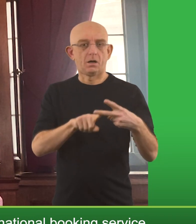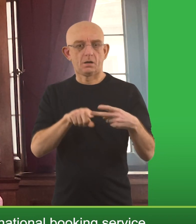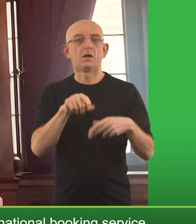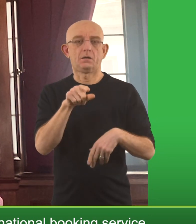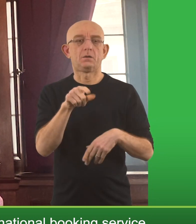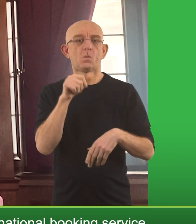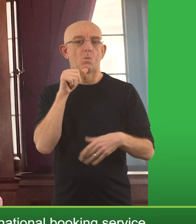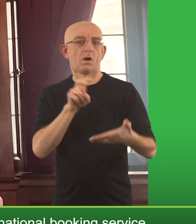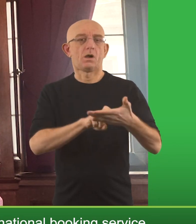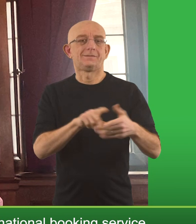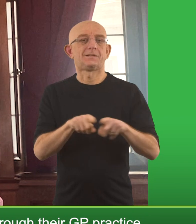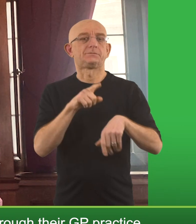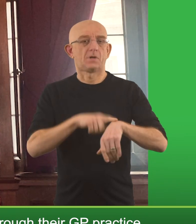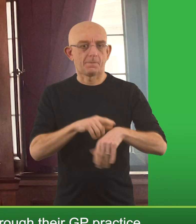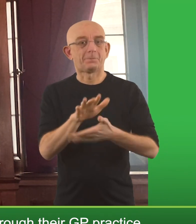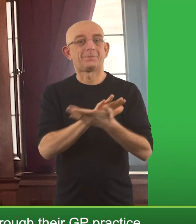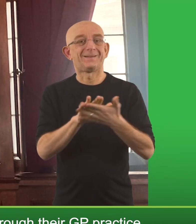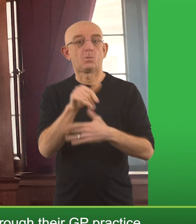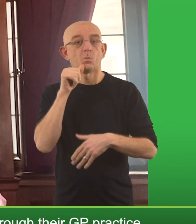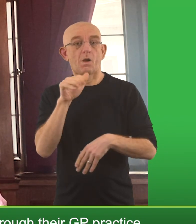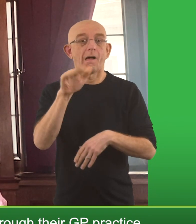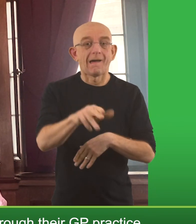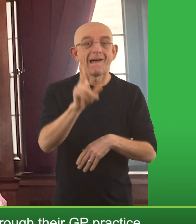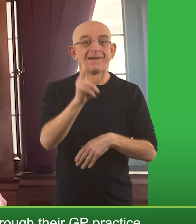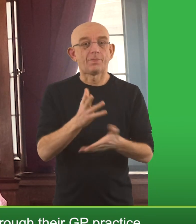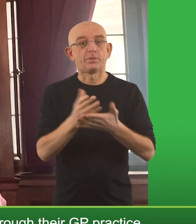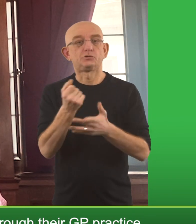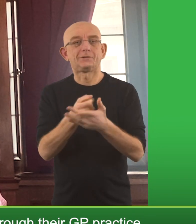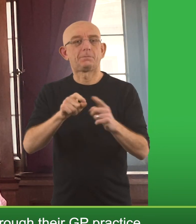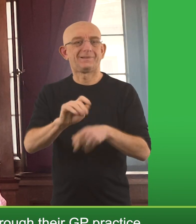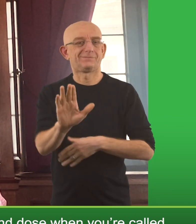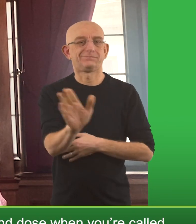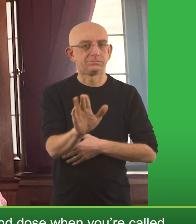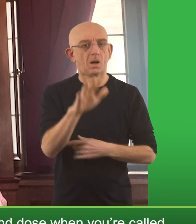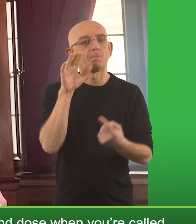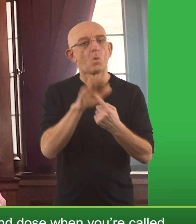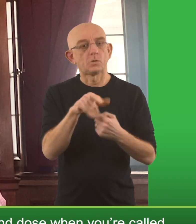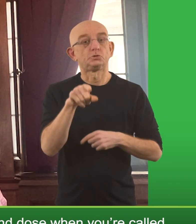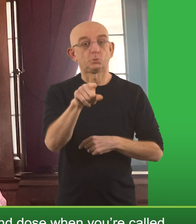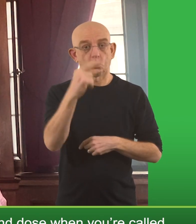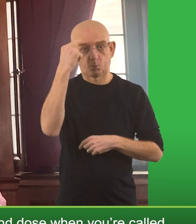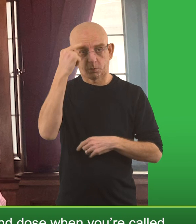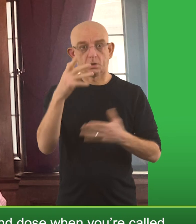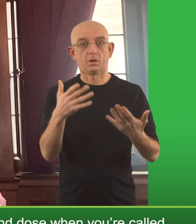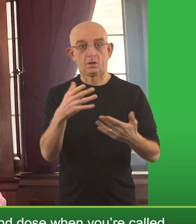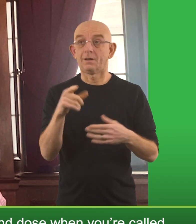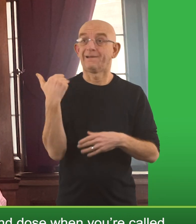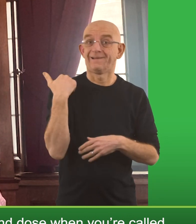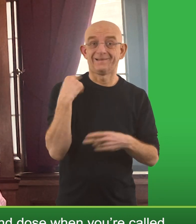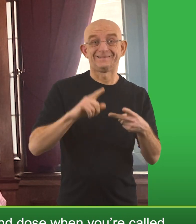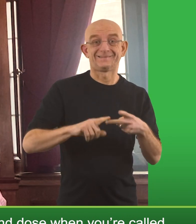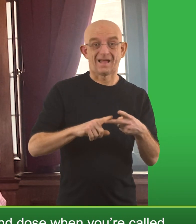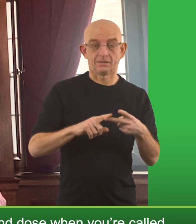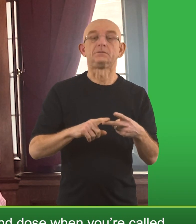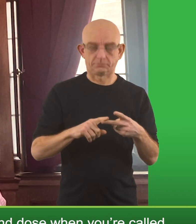and second dose at the same time, therefore they won't be called back through their GP practice. It is really important that you get